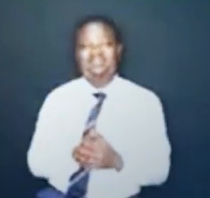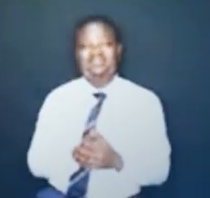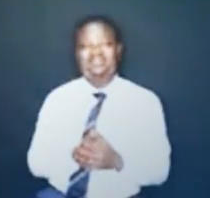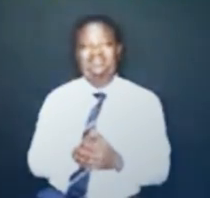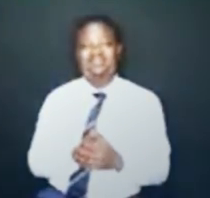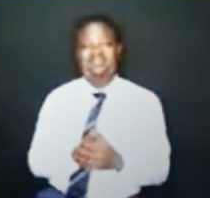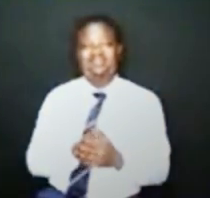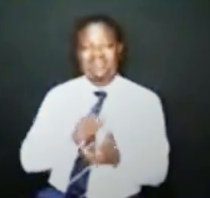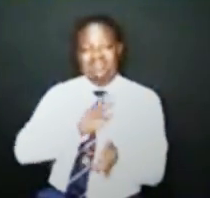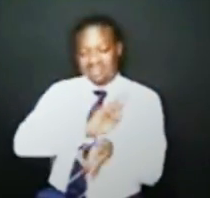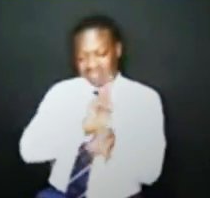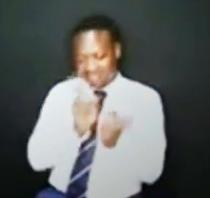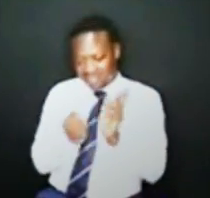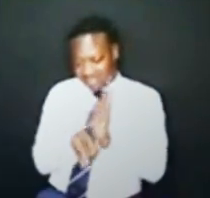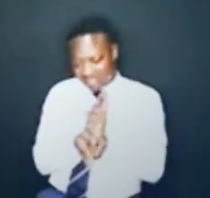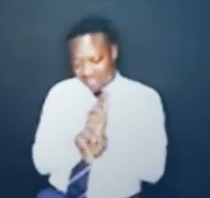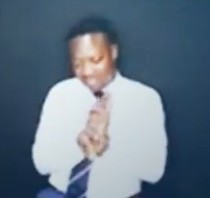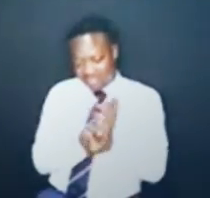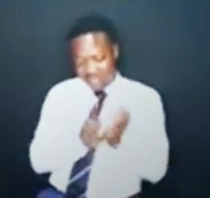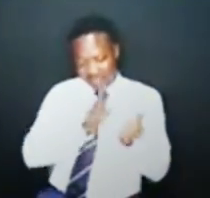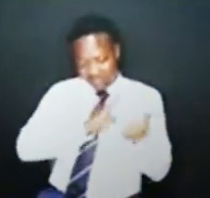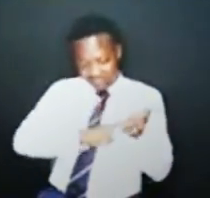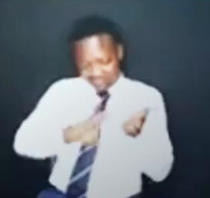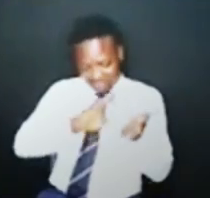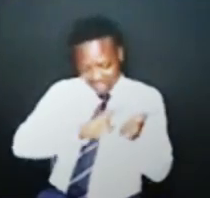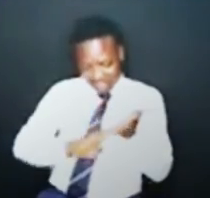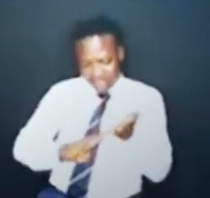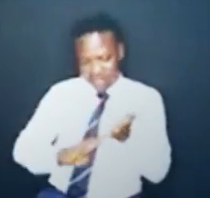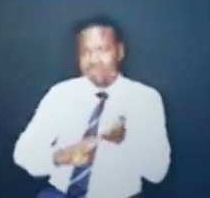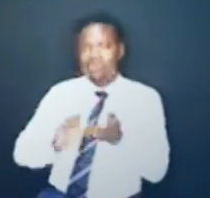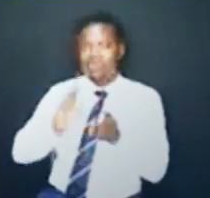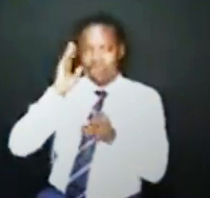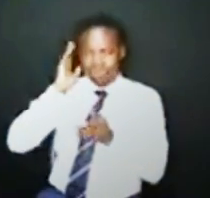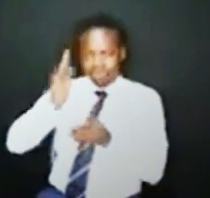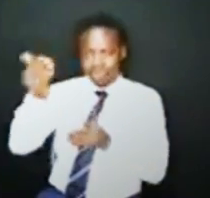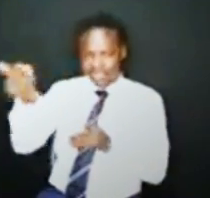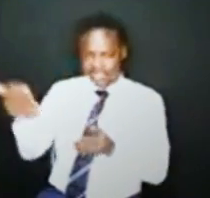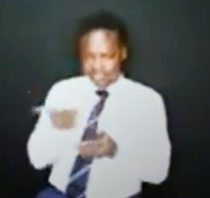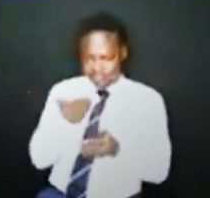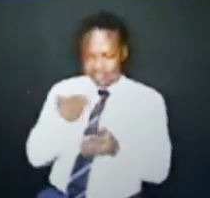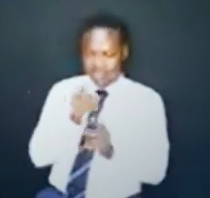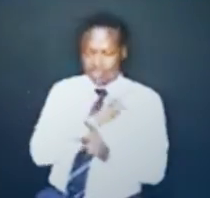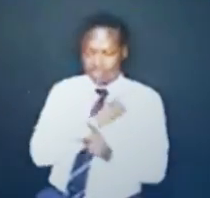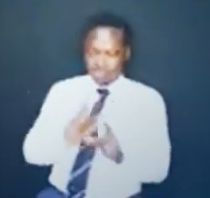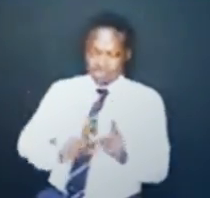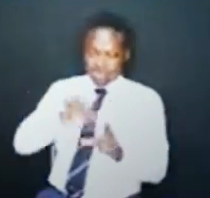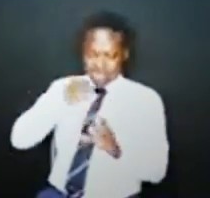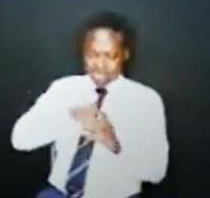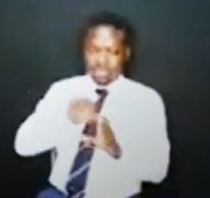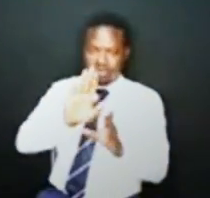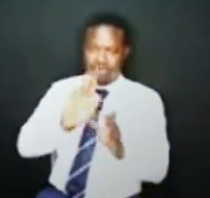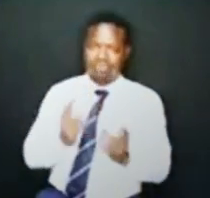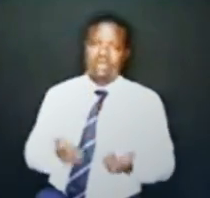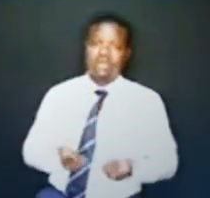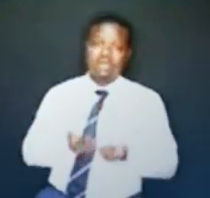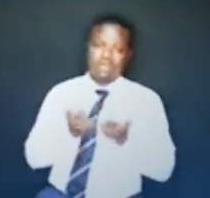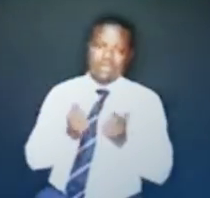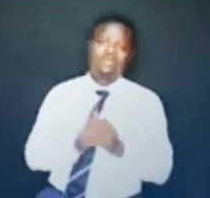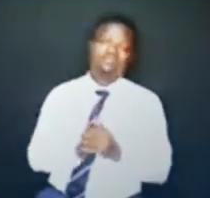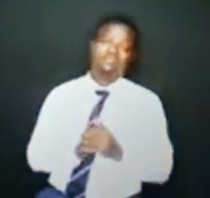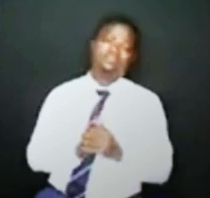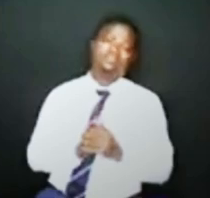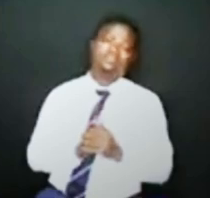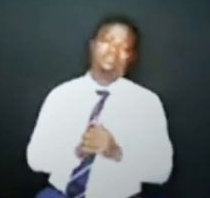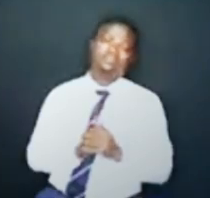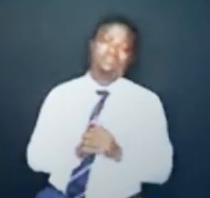Repentance, forgiveness will bring God into the equation. Adwen sachira anybody fefri we bribia mo no adi onyame ebem